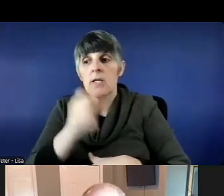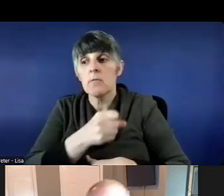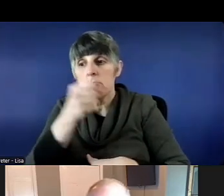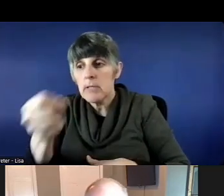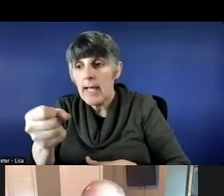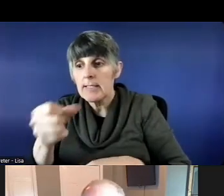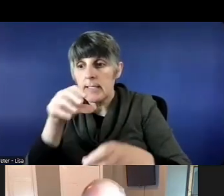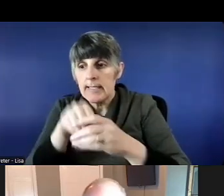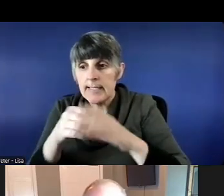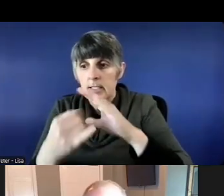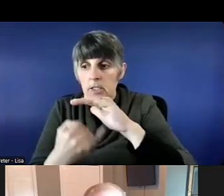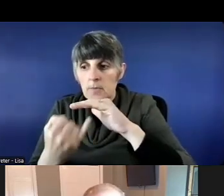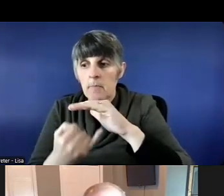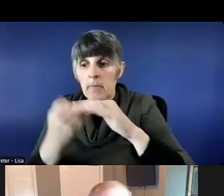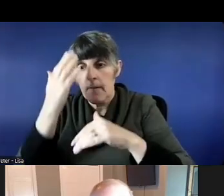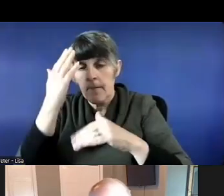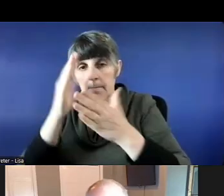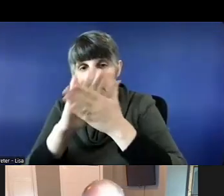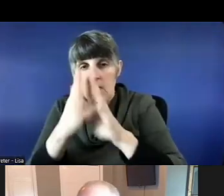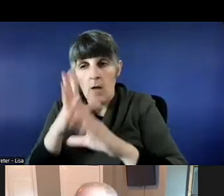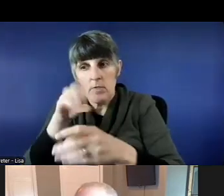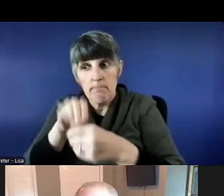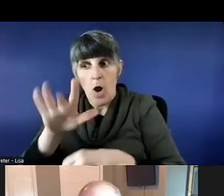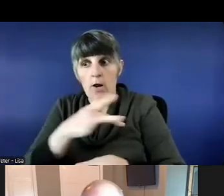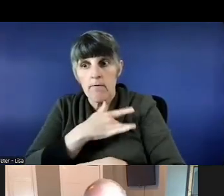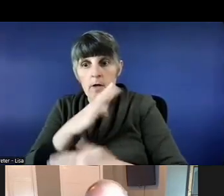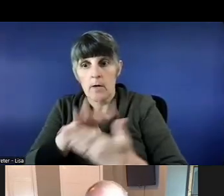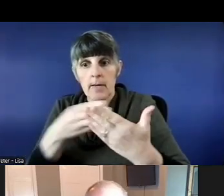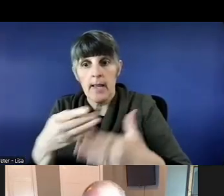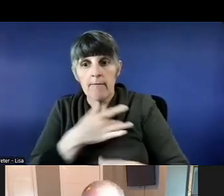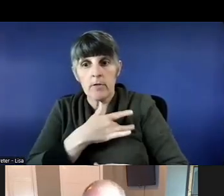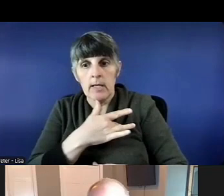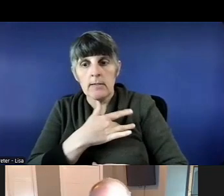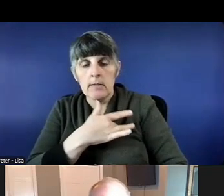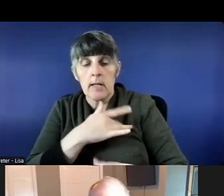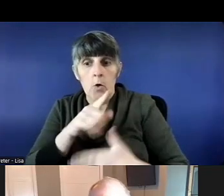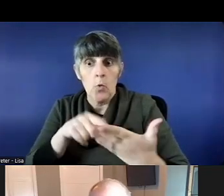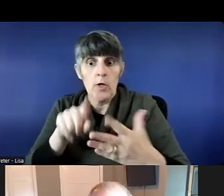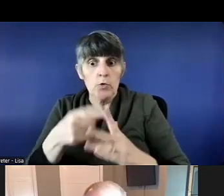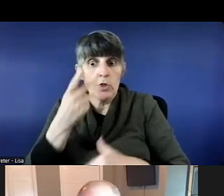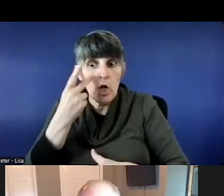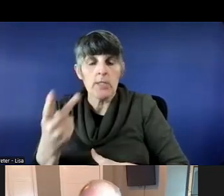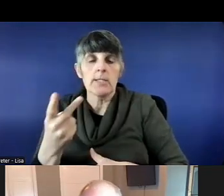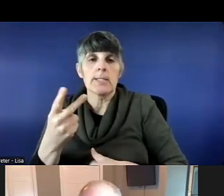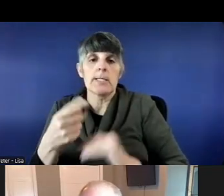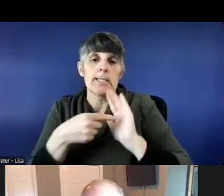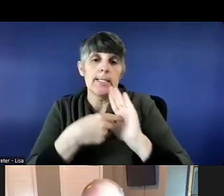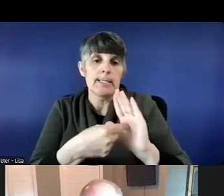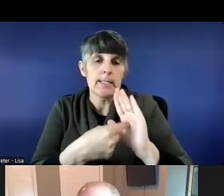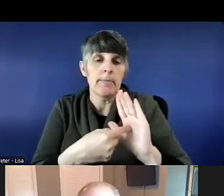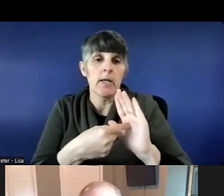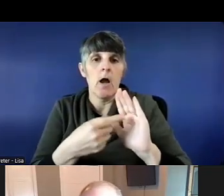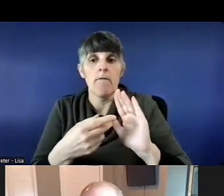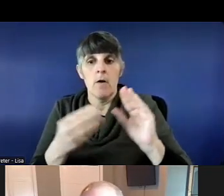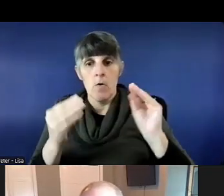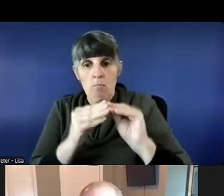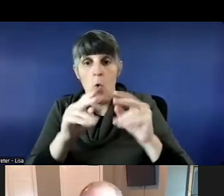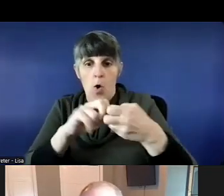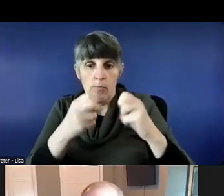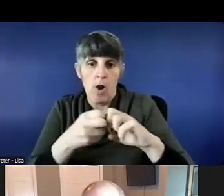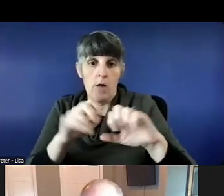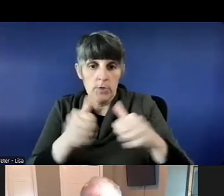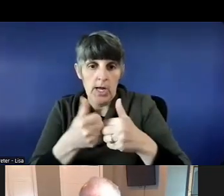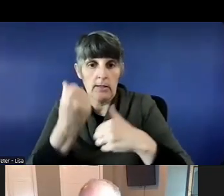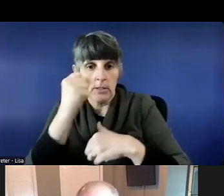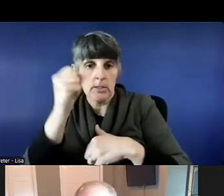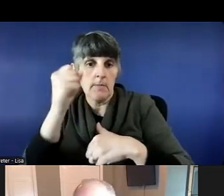placed into seclusion becomes part of their pattern behavior. So what you start to see is the exhibiting of increased problem challenging